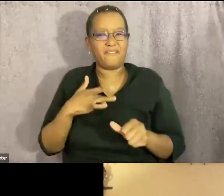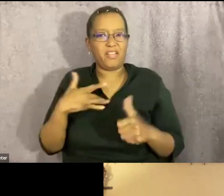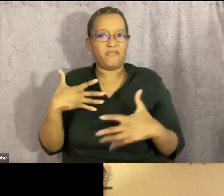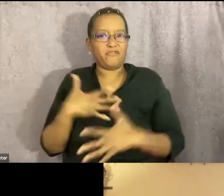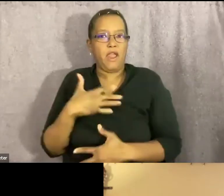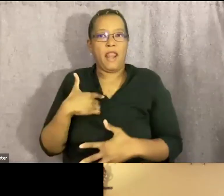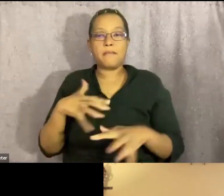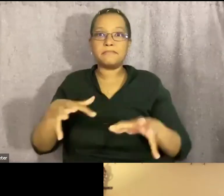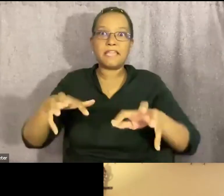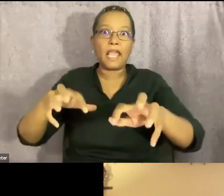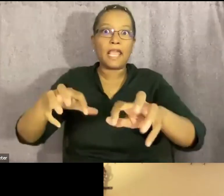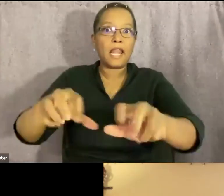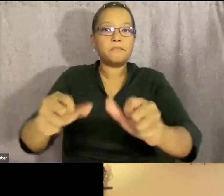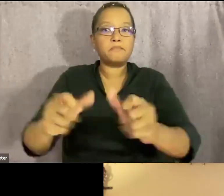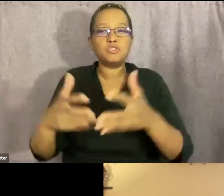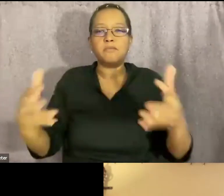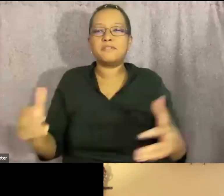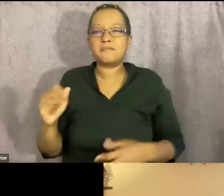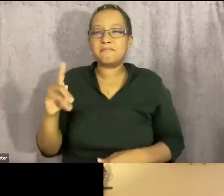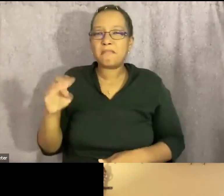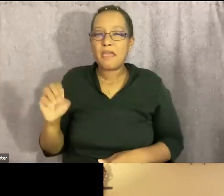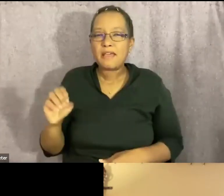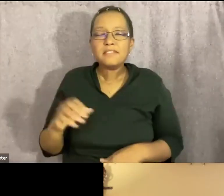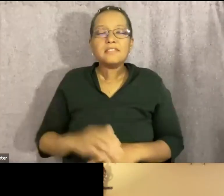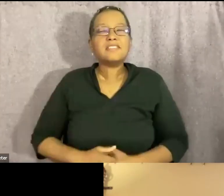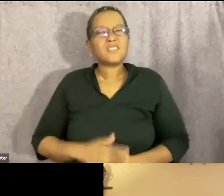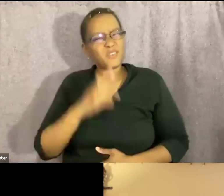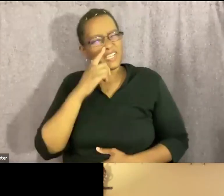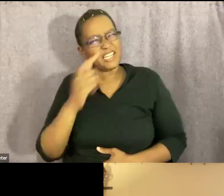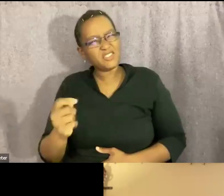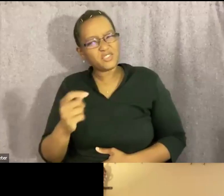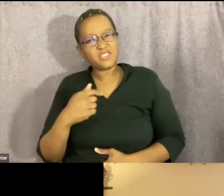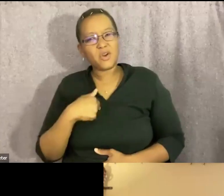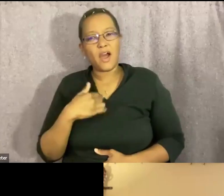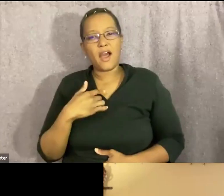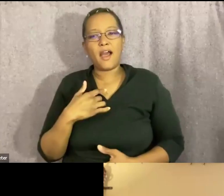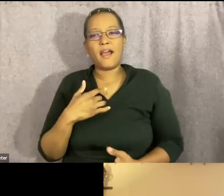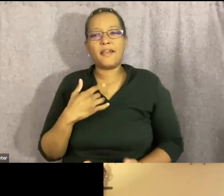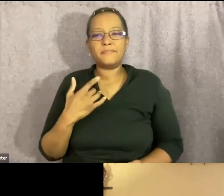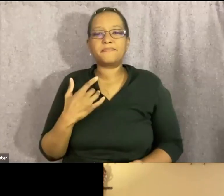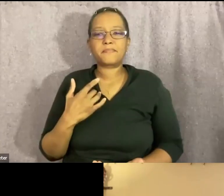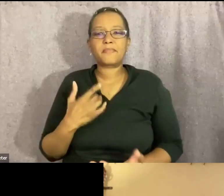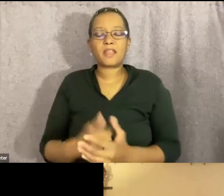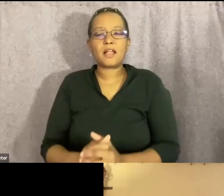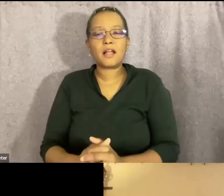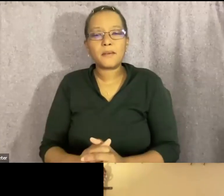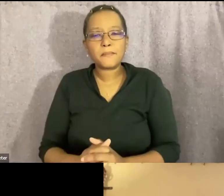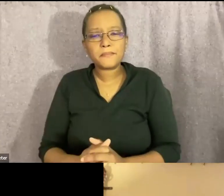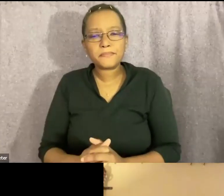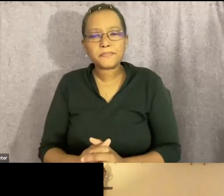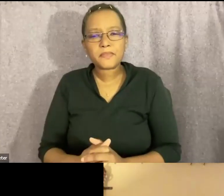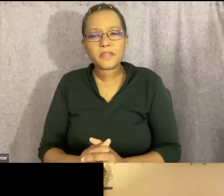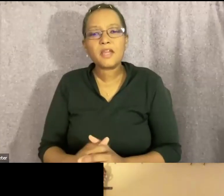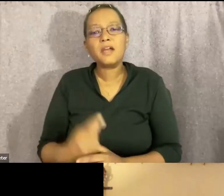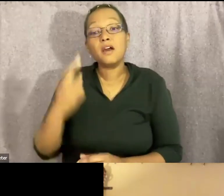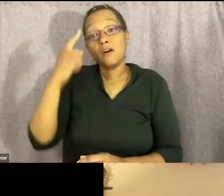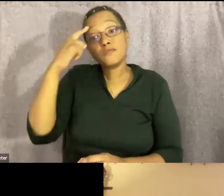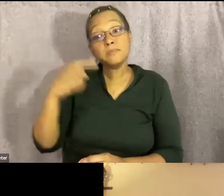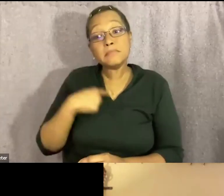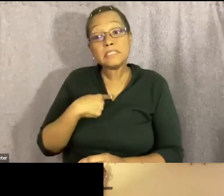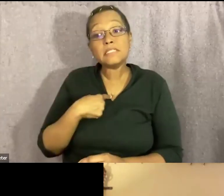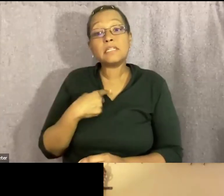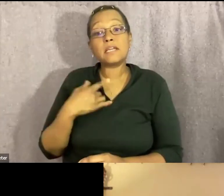an organizer. And so it was more so me in conversation and also spotlighting the work of